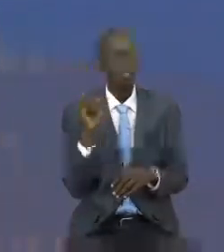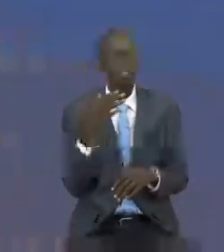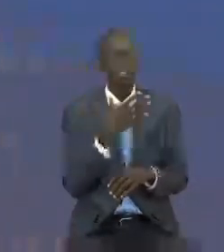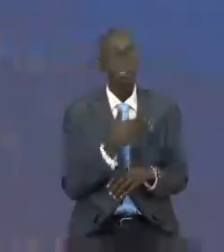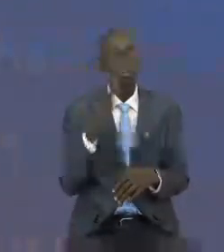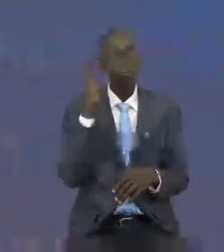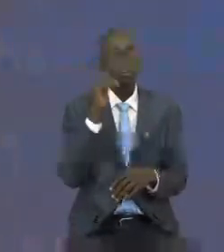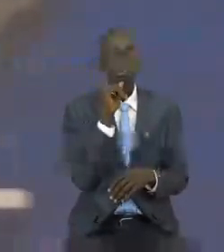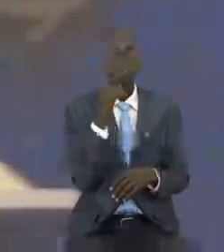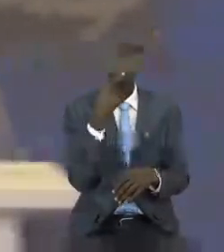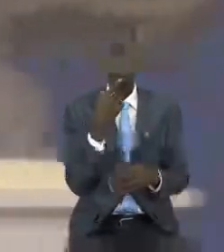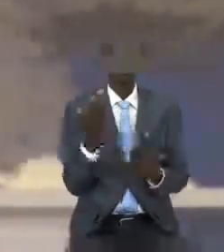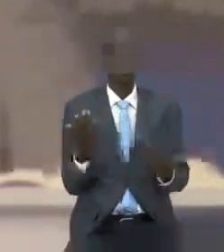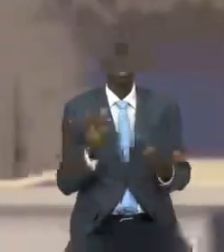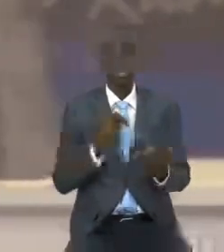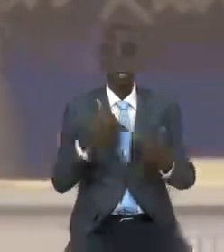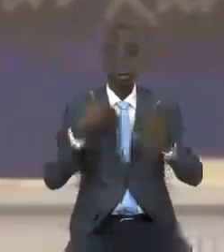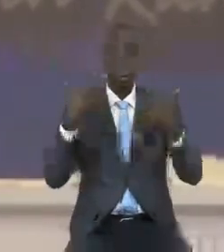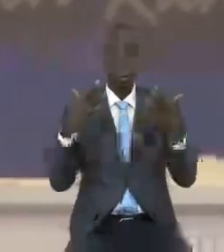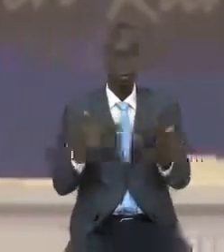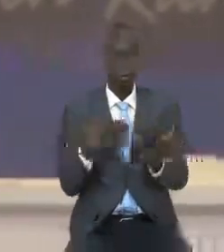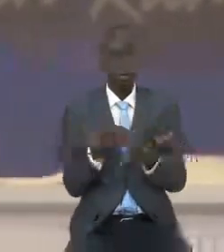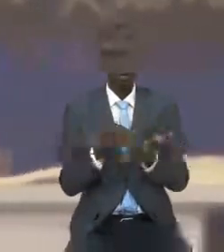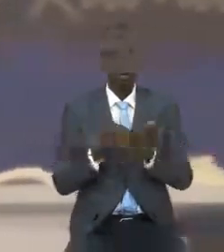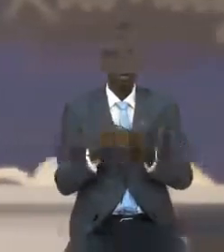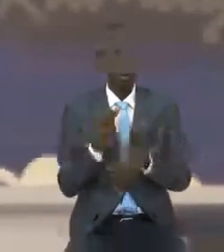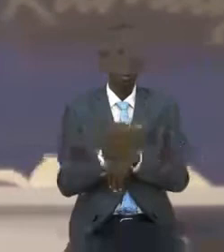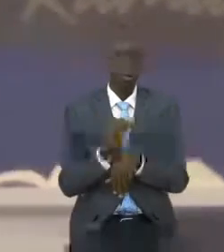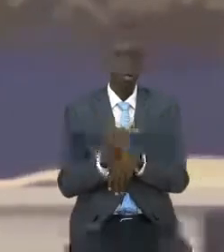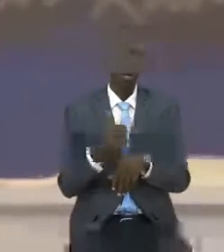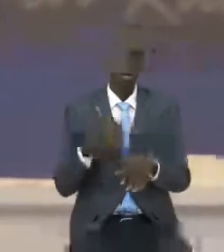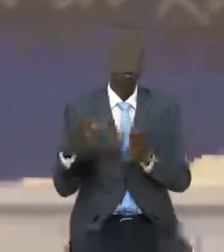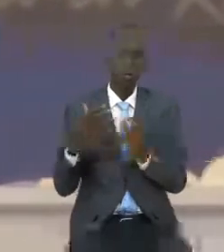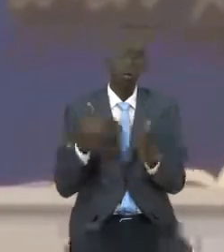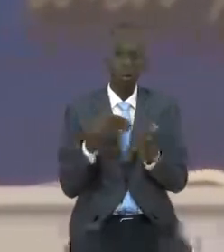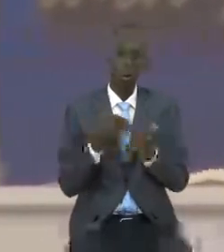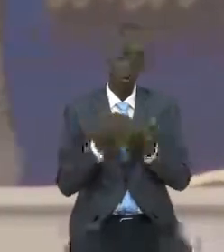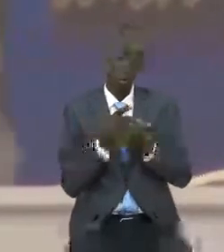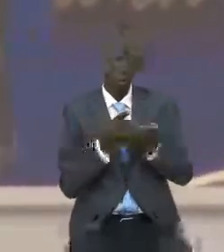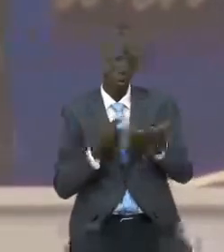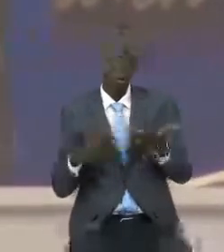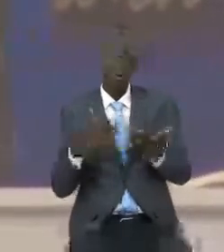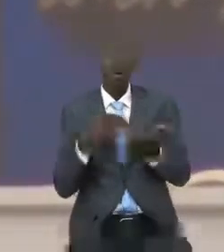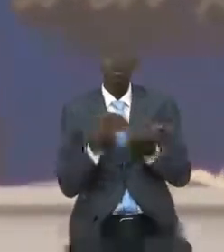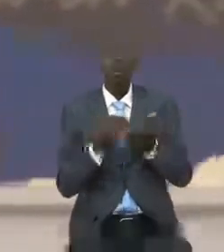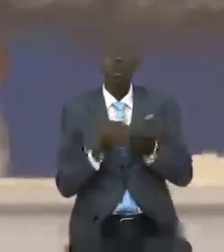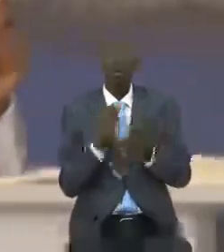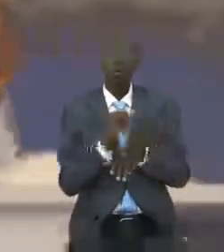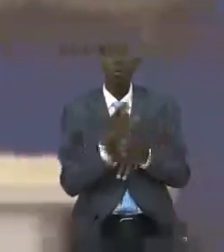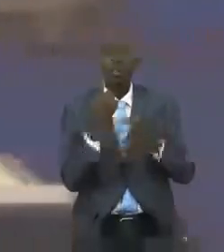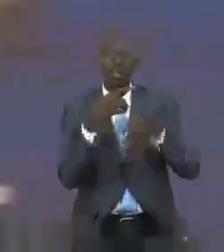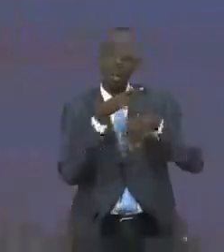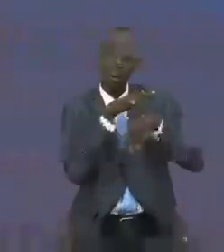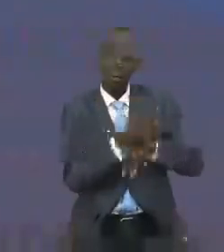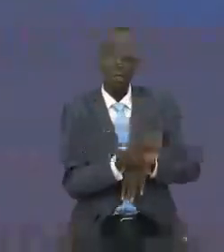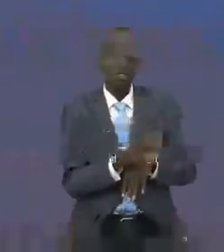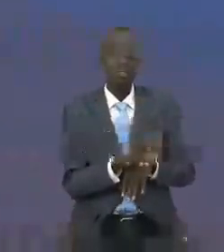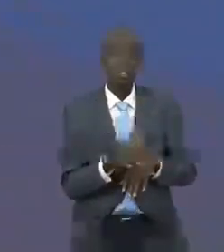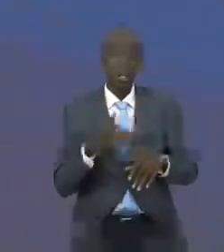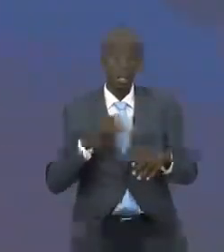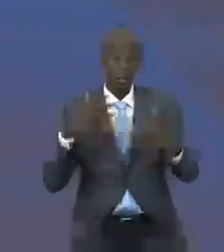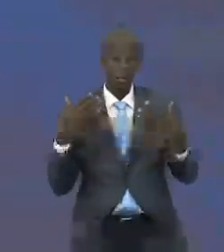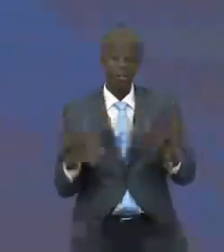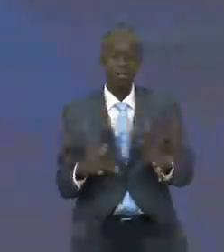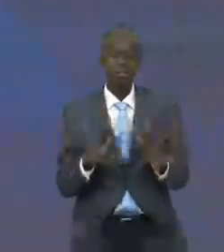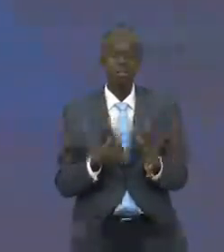I've done my duty, I've done my part. My part came earlier. I was to read the scripture for the